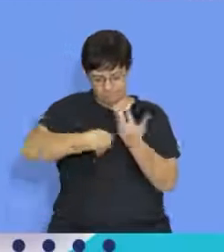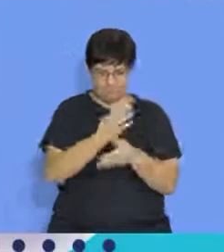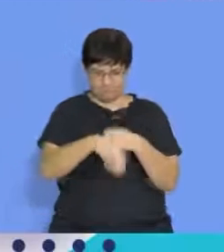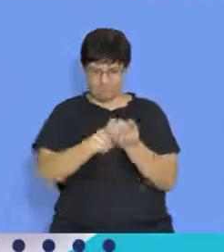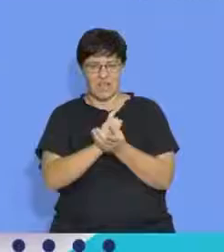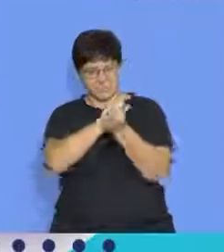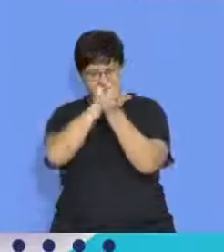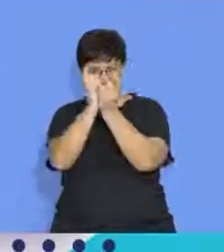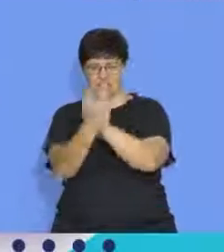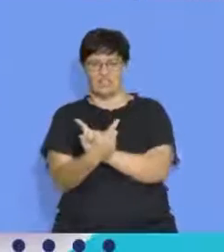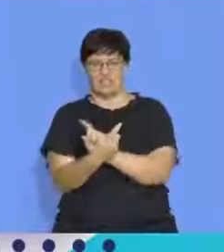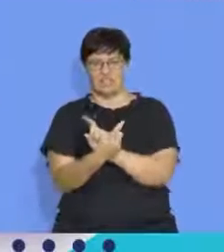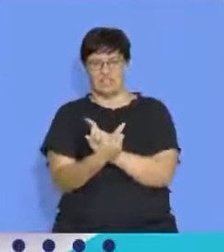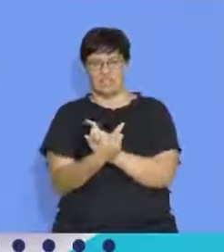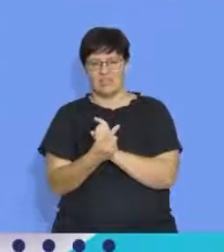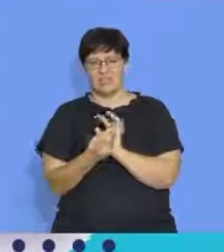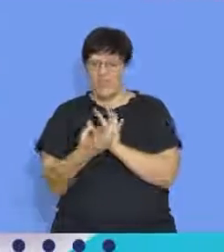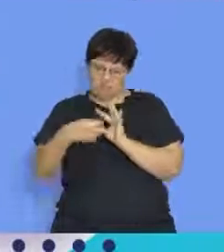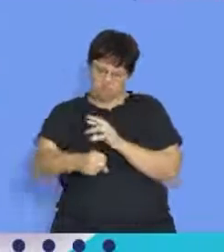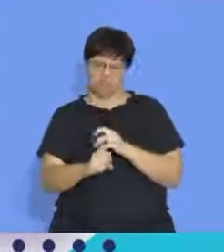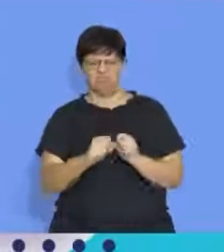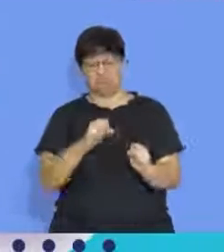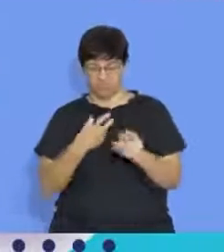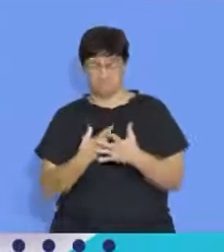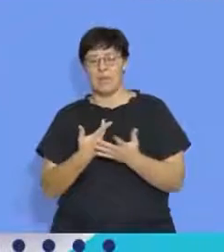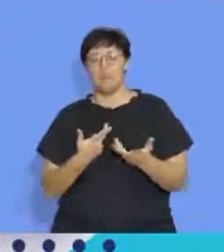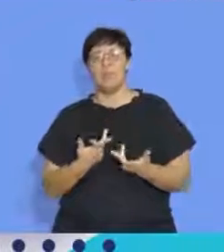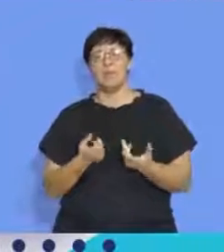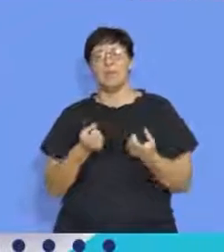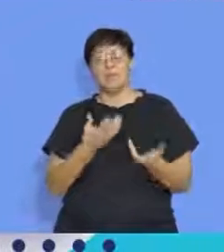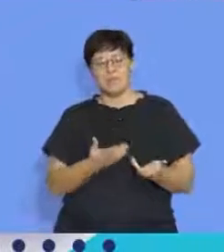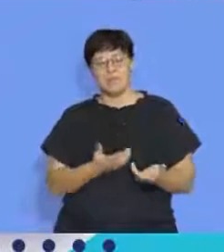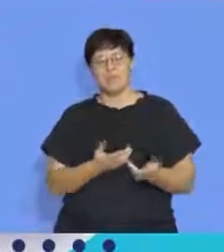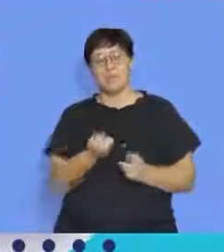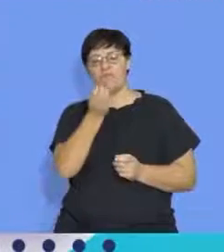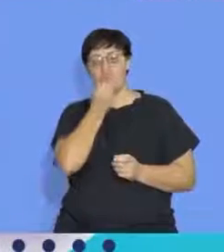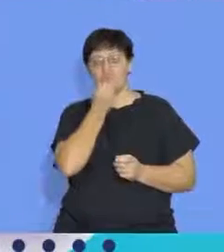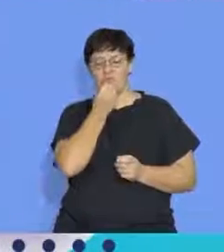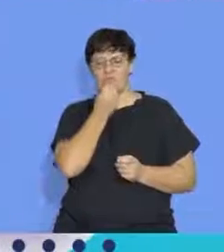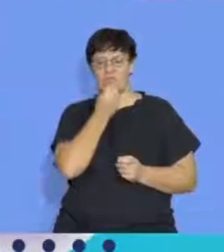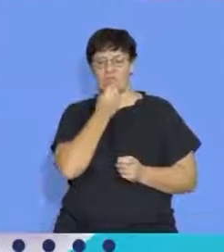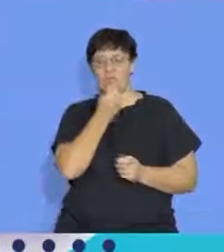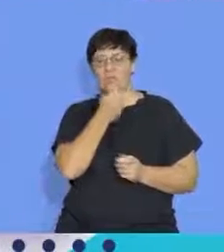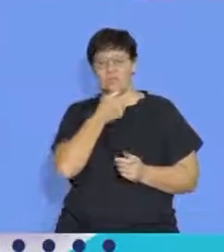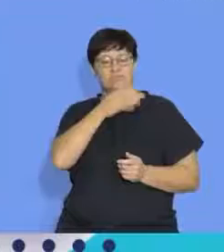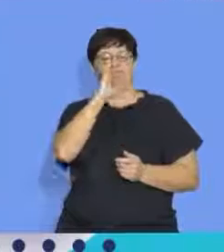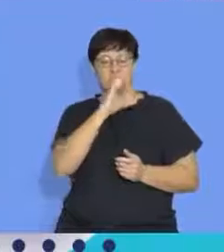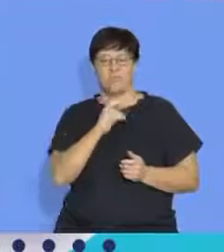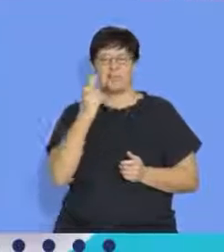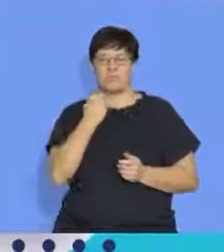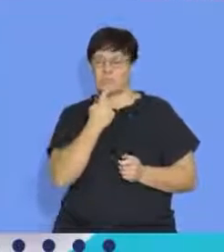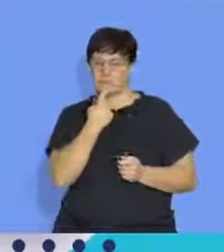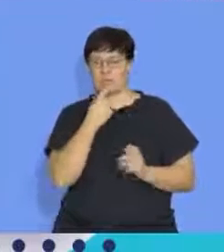it becomes quite lumpy, but it gives, all right, gives the food, or you like to drink it, a nice